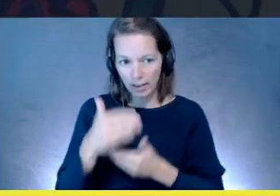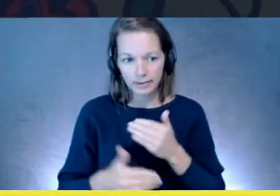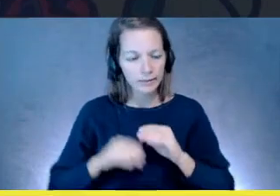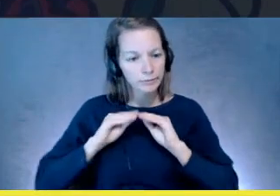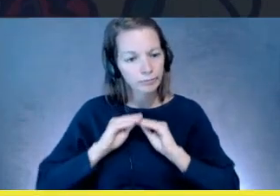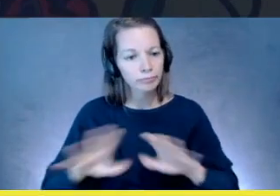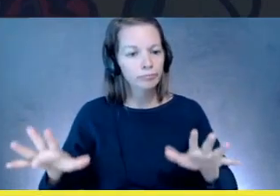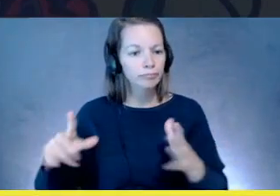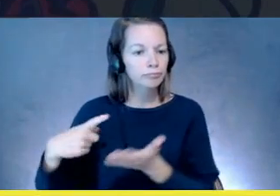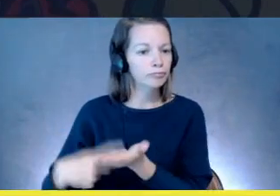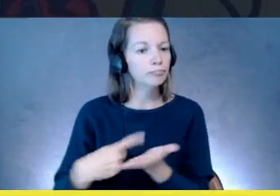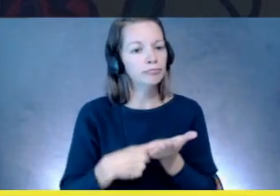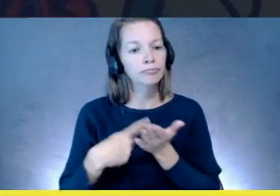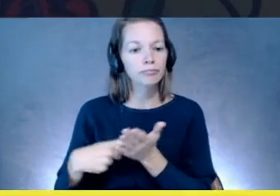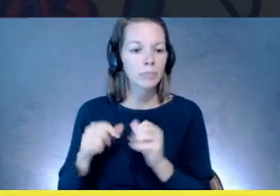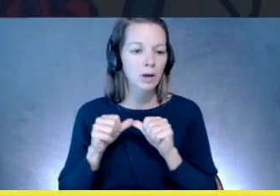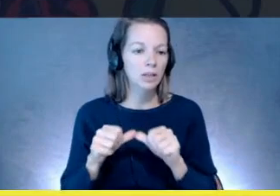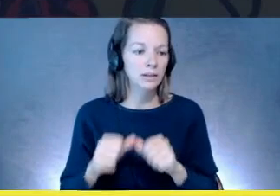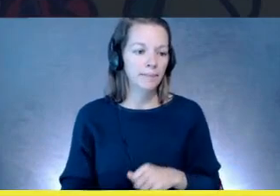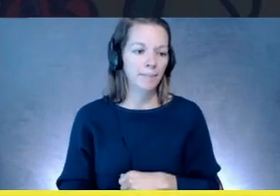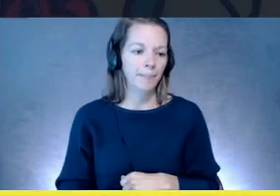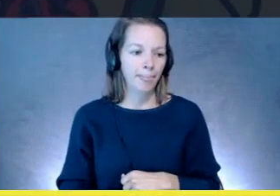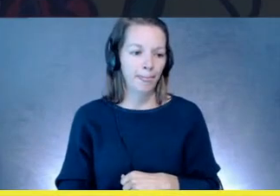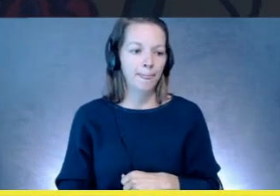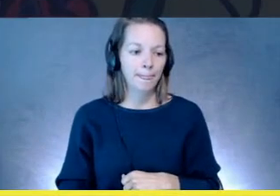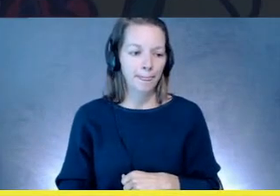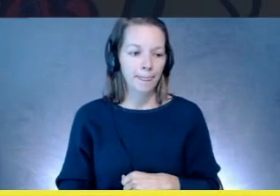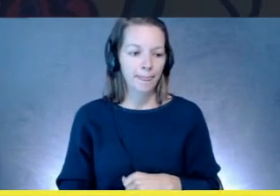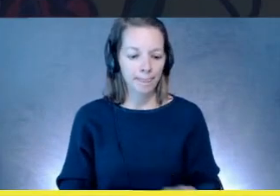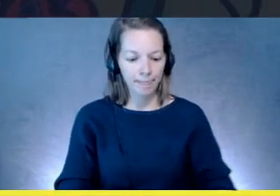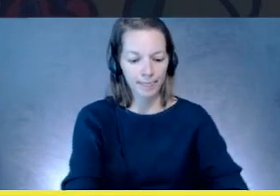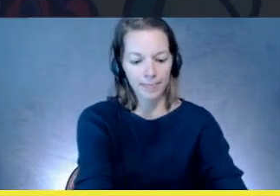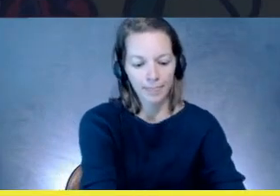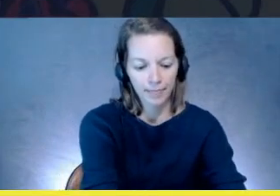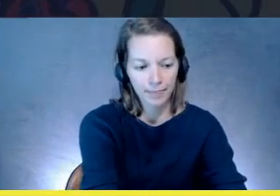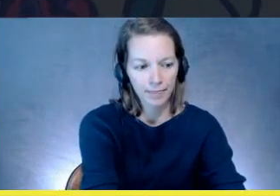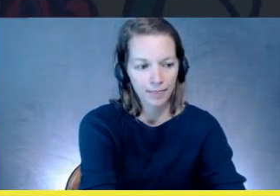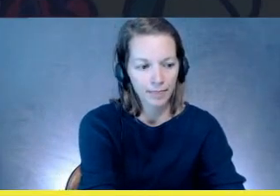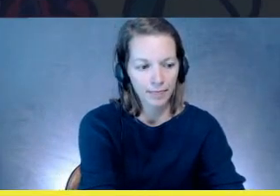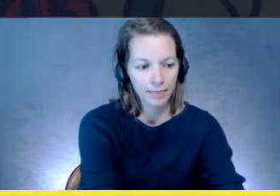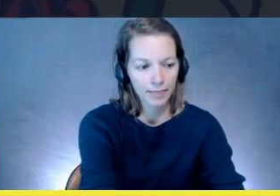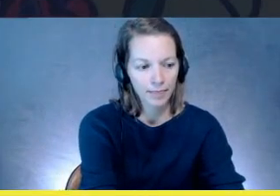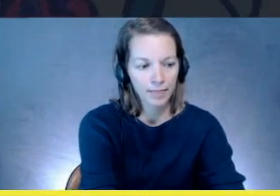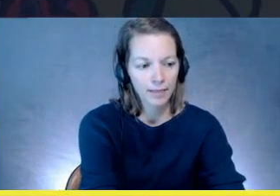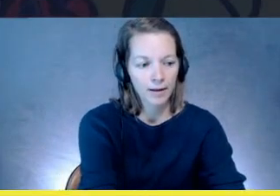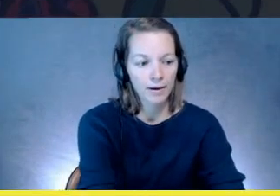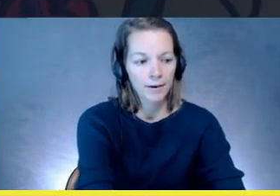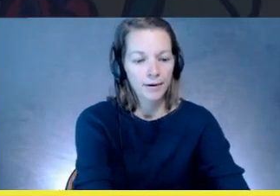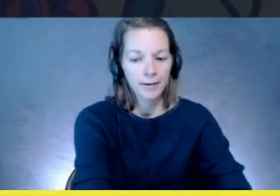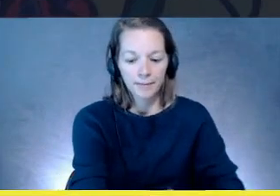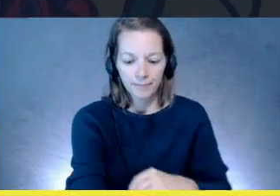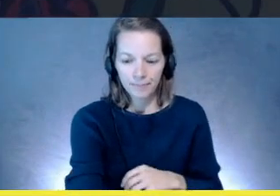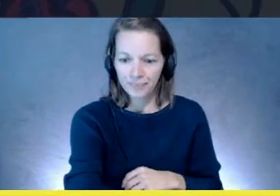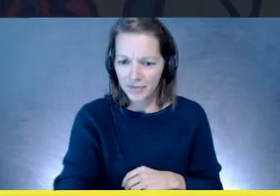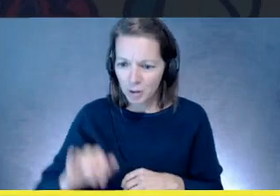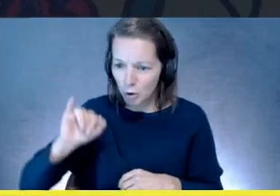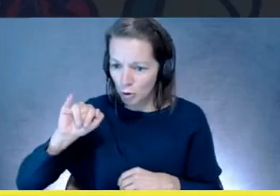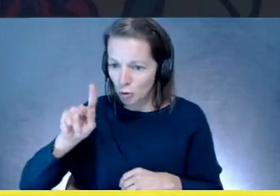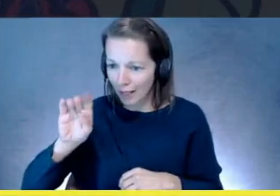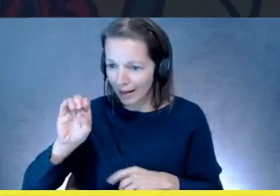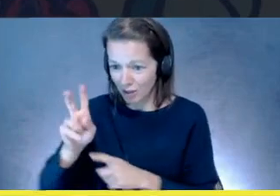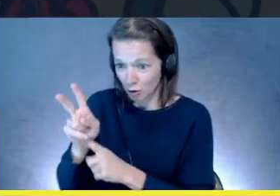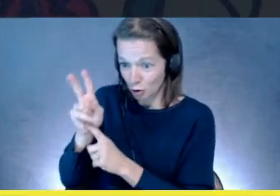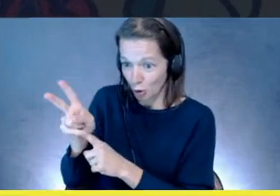one. Good, thank you. So, Julie, in 2 minutes, which we have